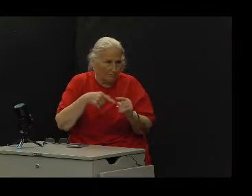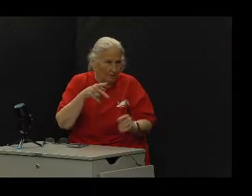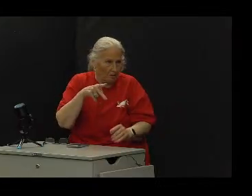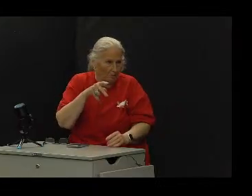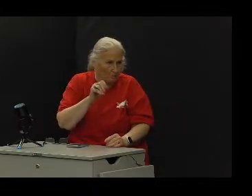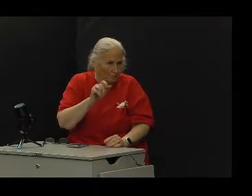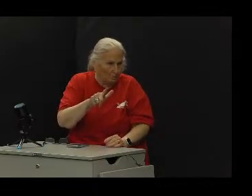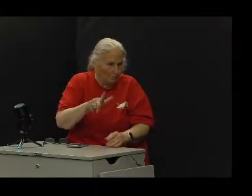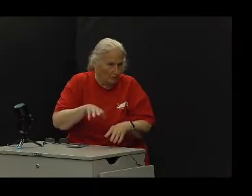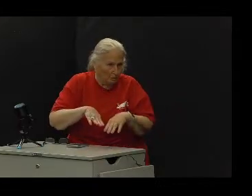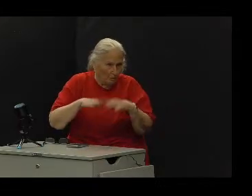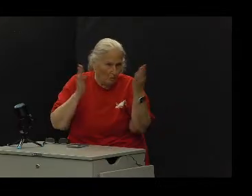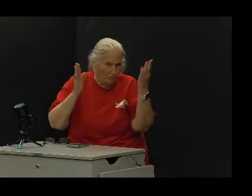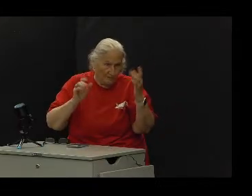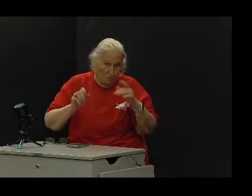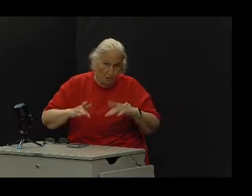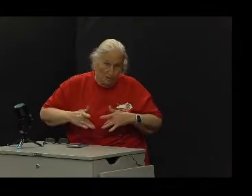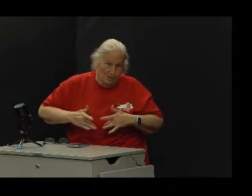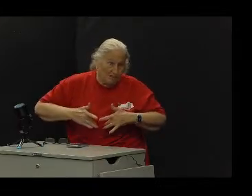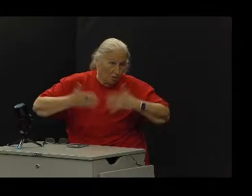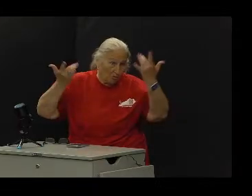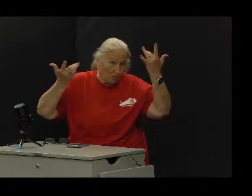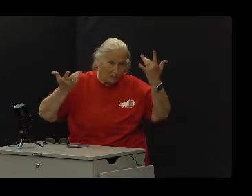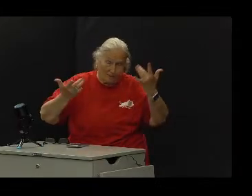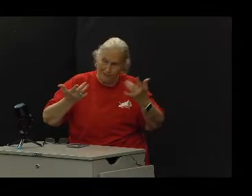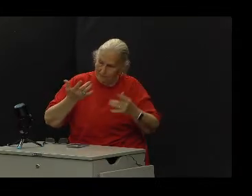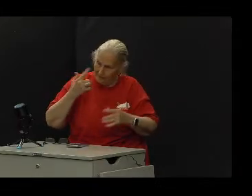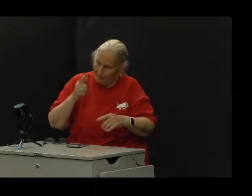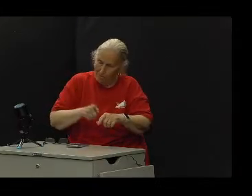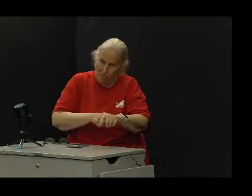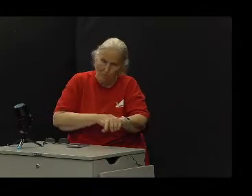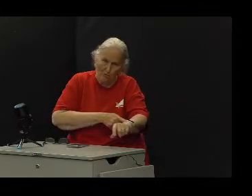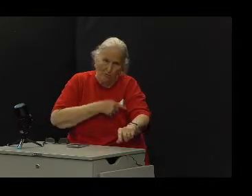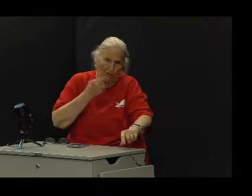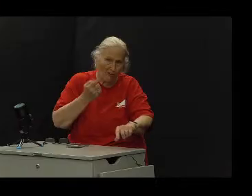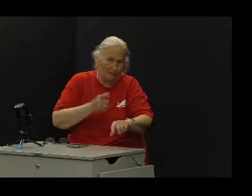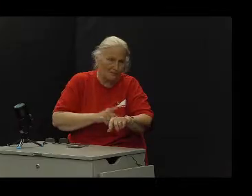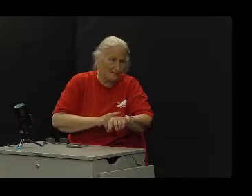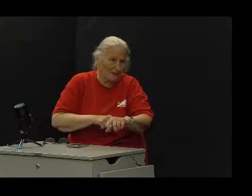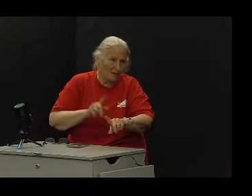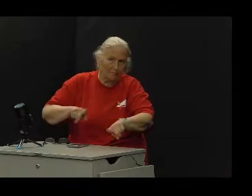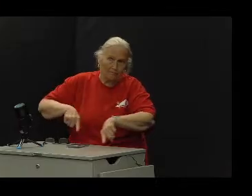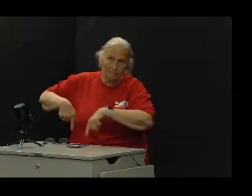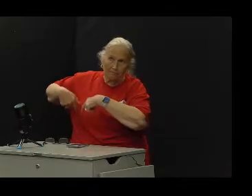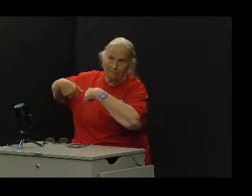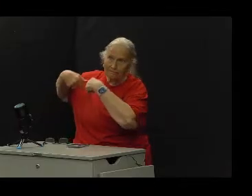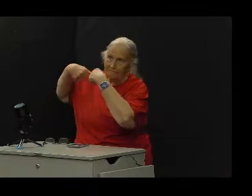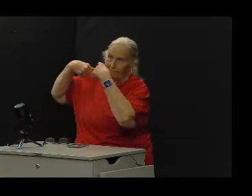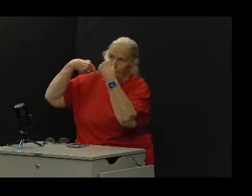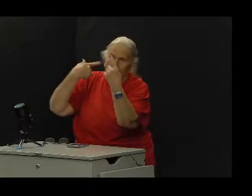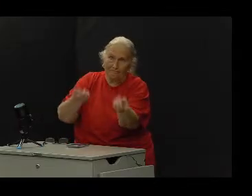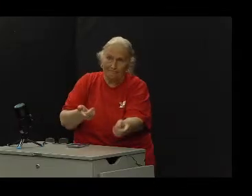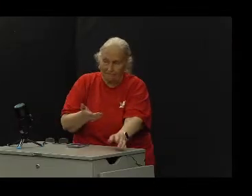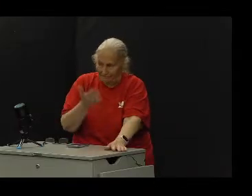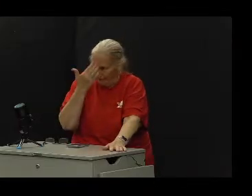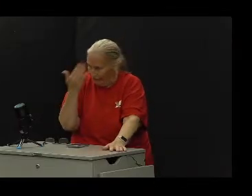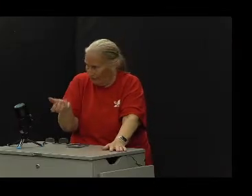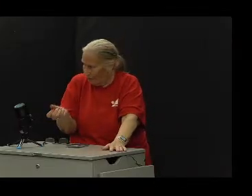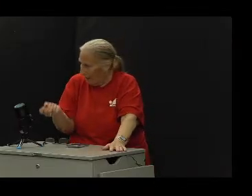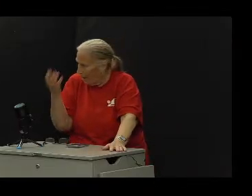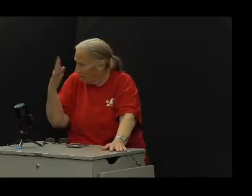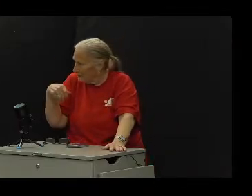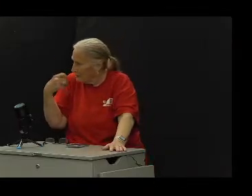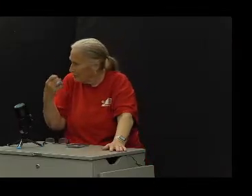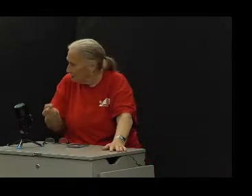I know that Chris Gray already mentioned briefly that we have the pool that's going to be opening soon. Man, that